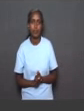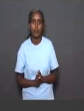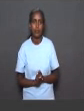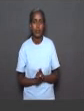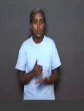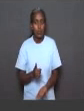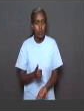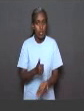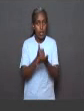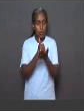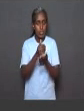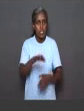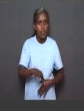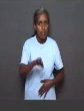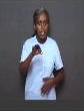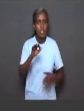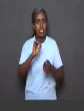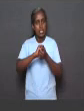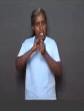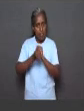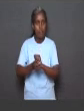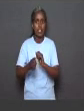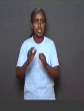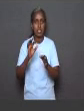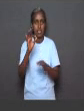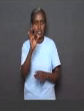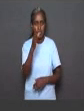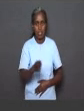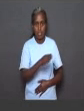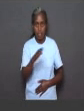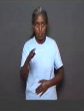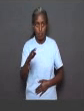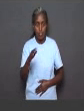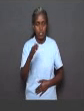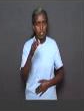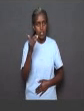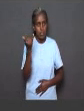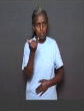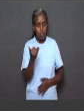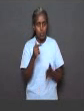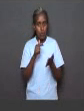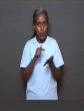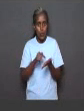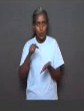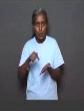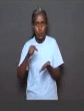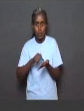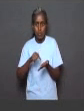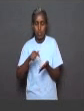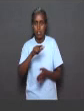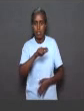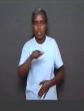To help us find the inverse graph, let us draw a dotted line representing